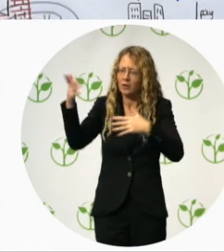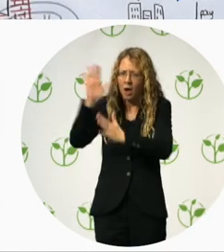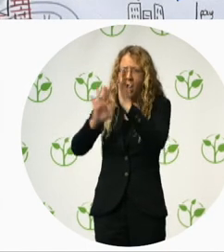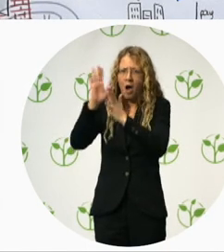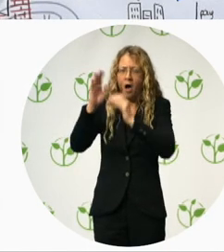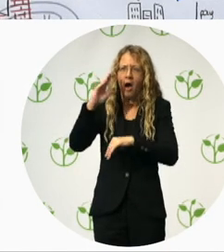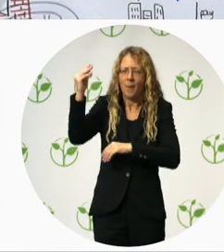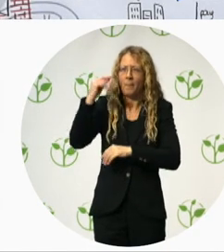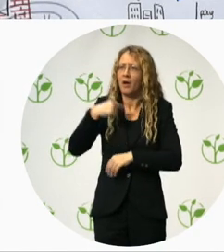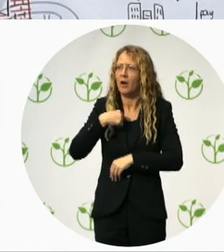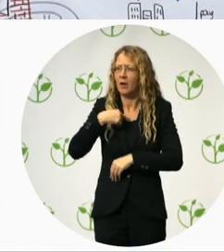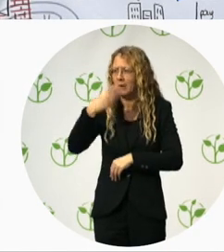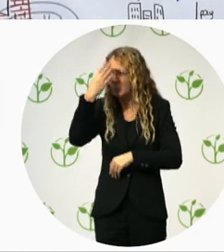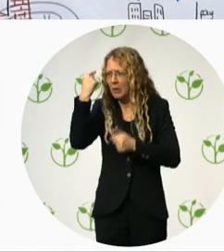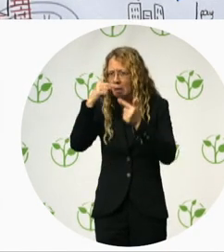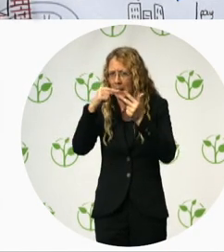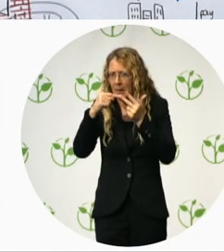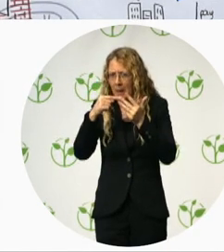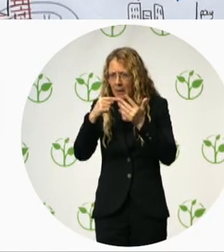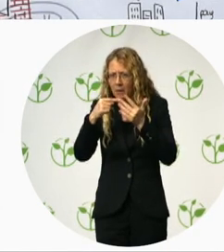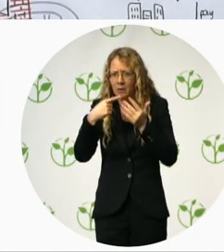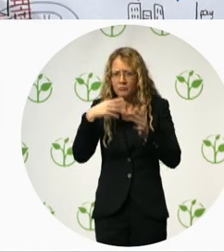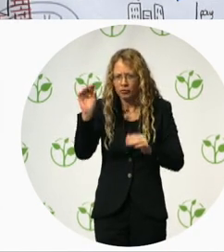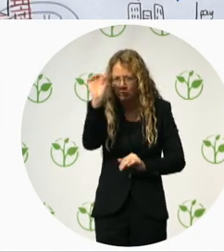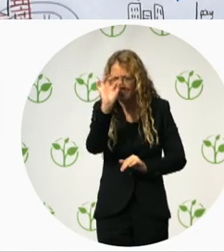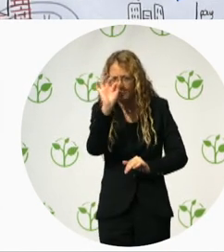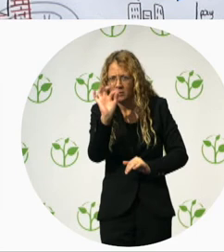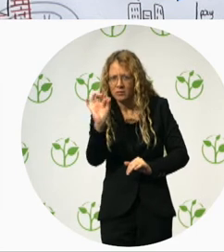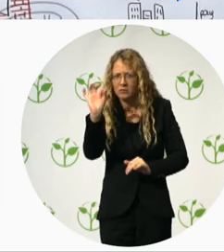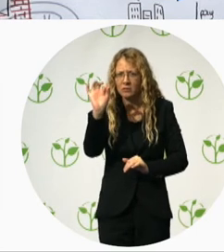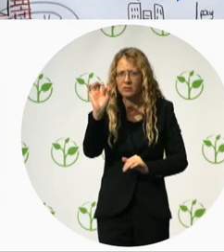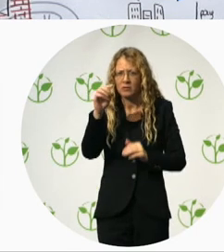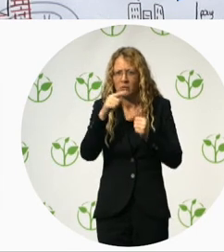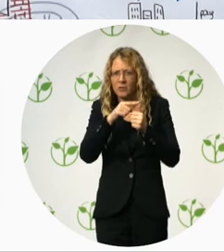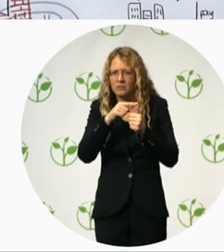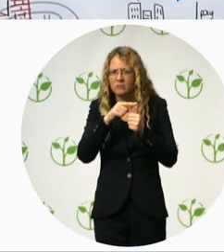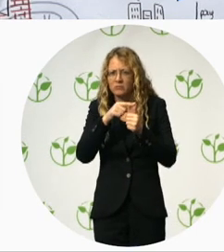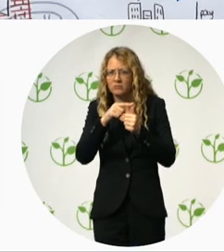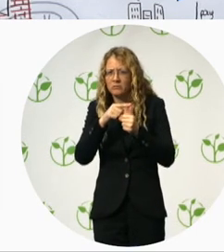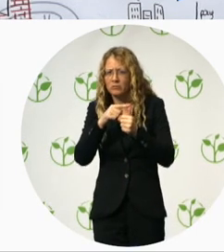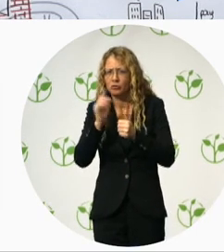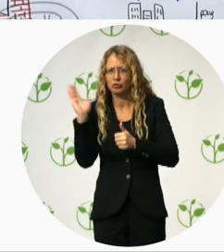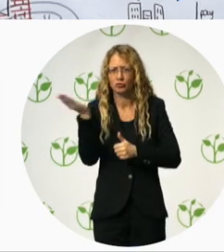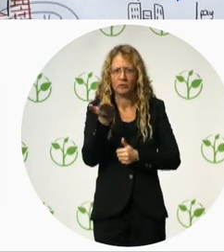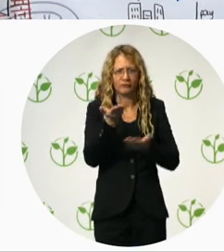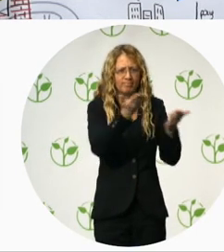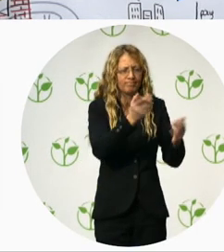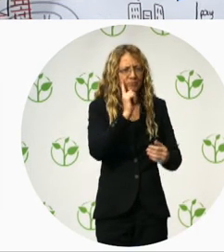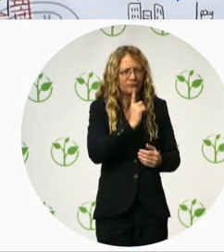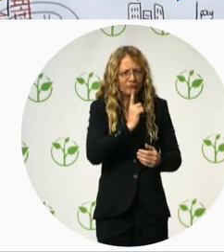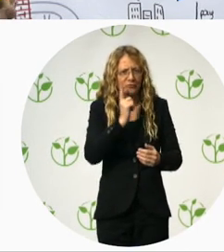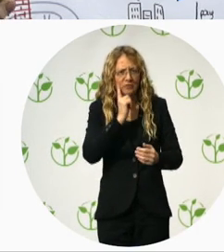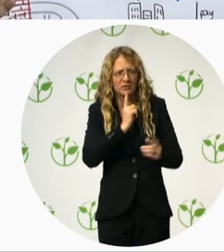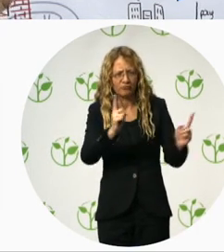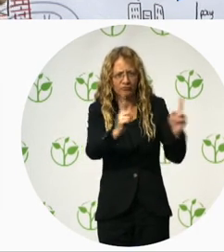that, first of all, deaf people can communicate with each other quicker. It also helps that deaf people are included